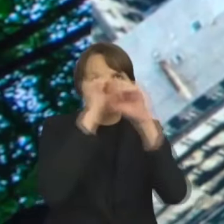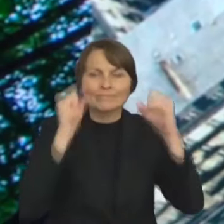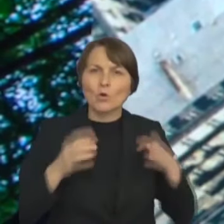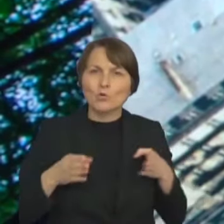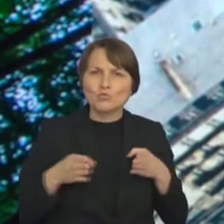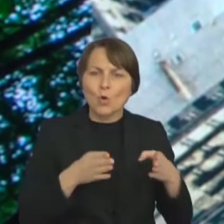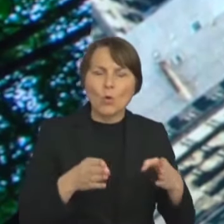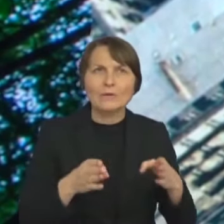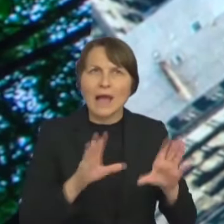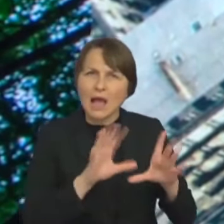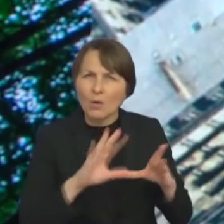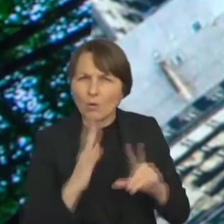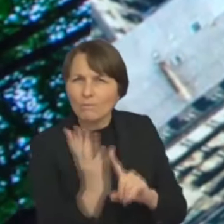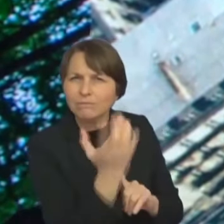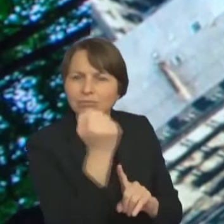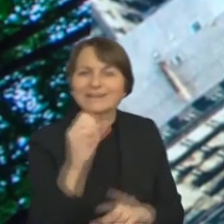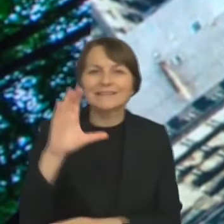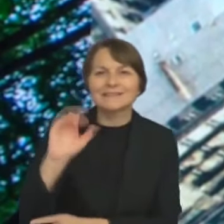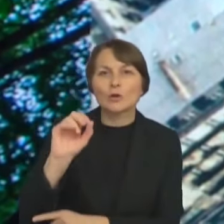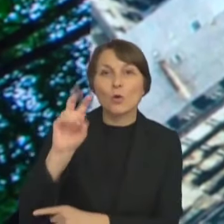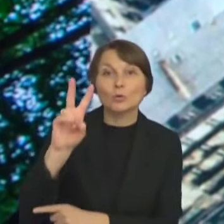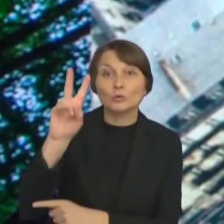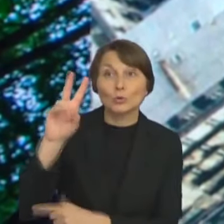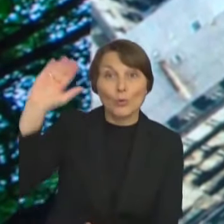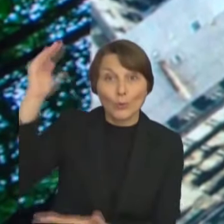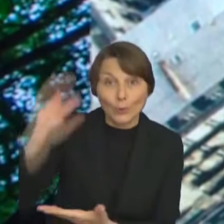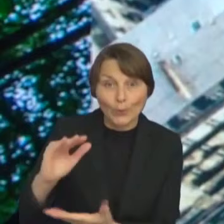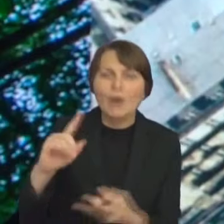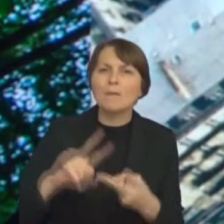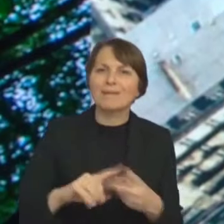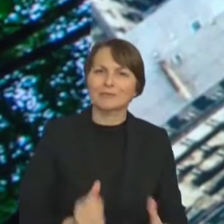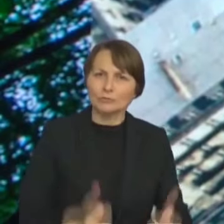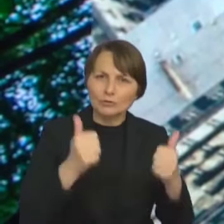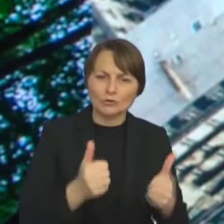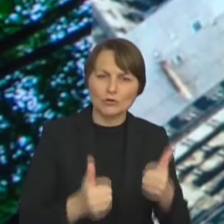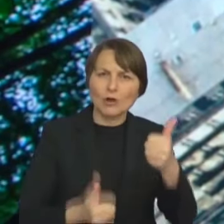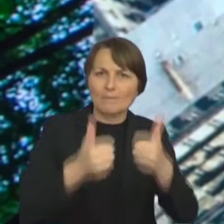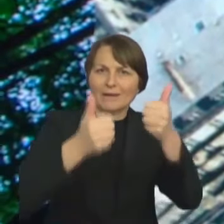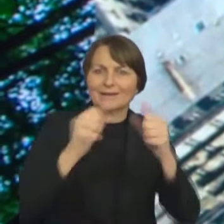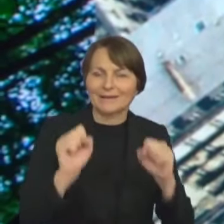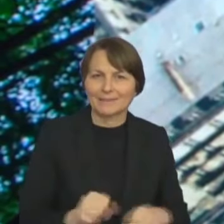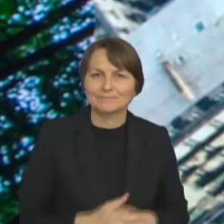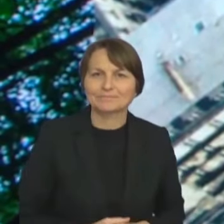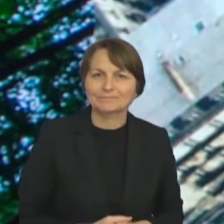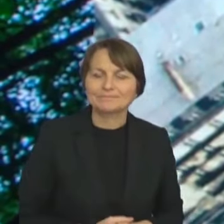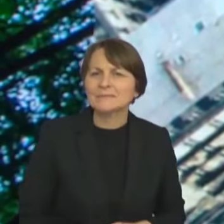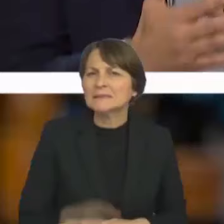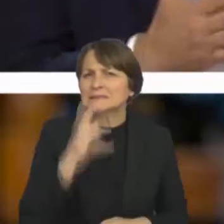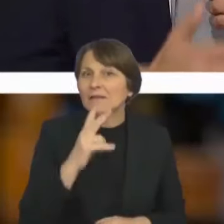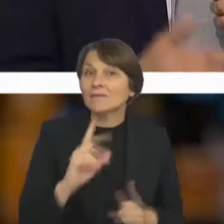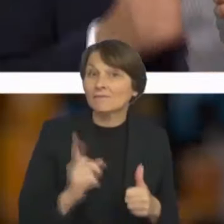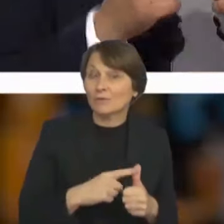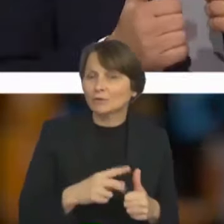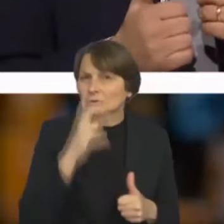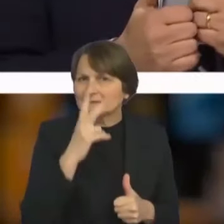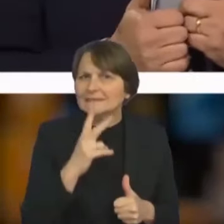our levers of competitiveness. First of all, we are going to look at upstream decarbonization, that of the components